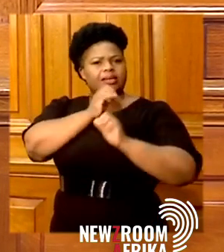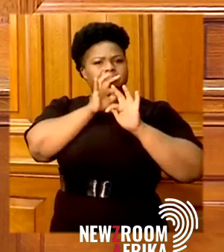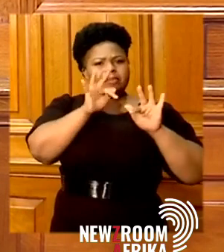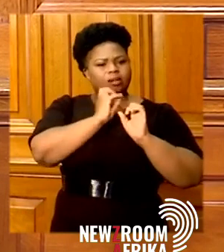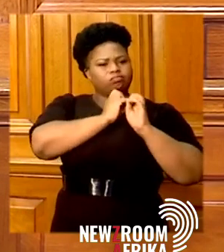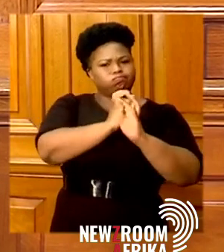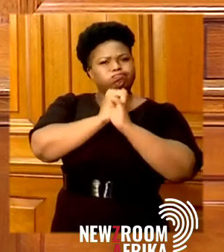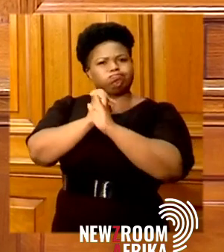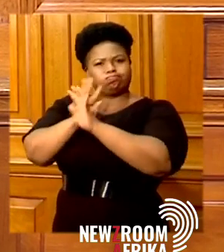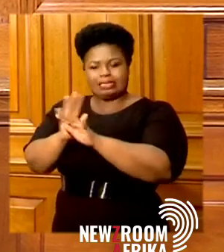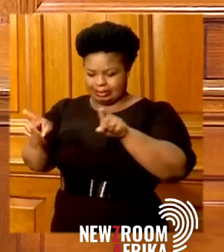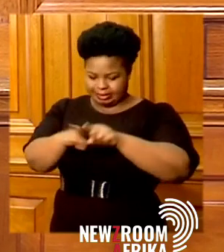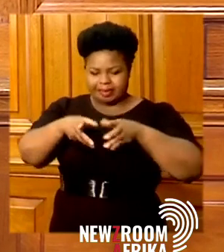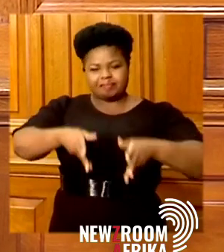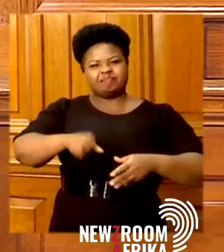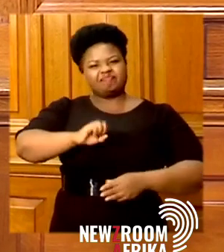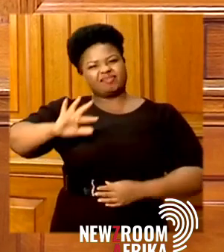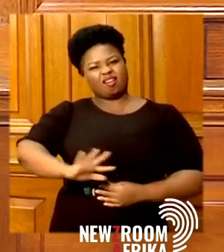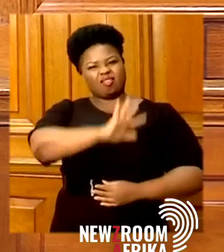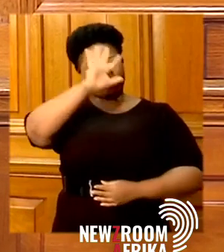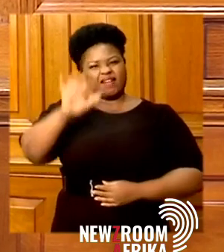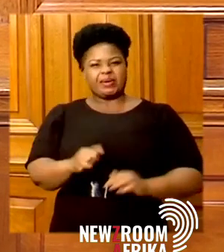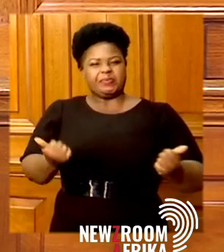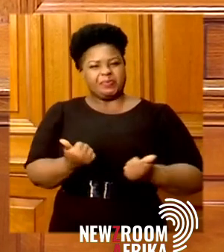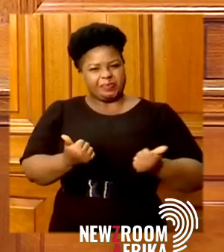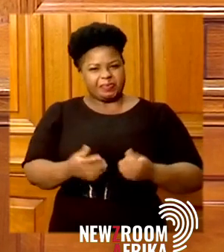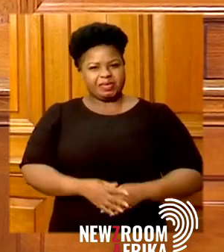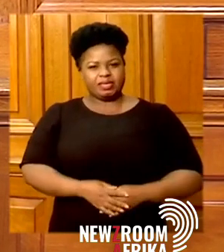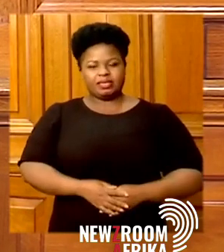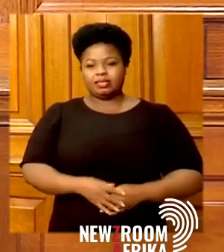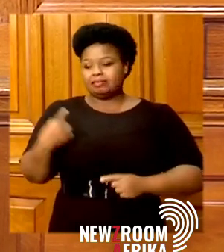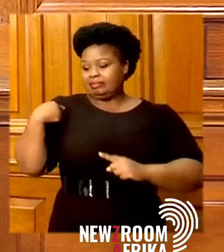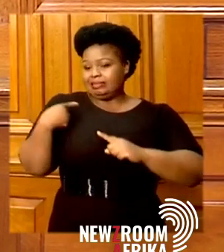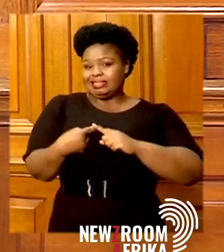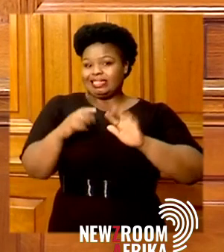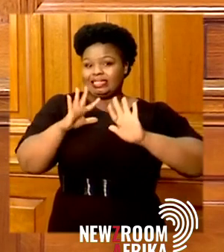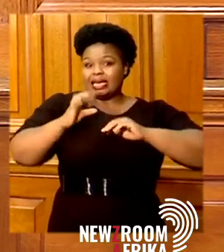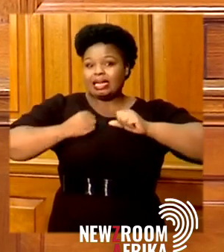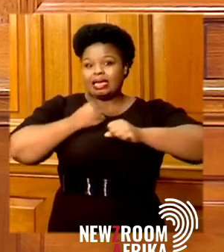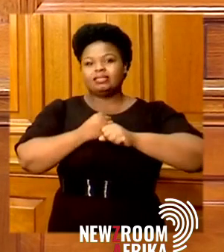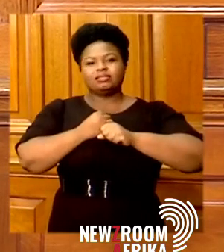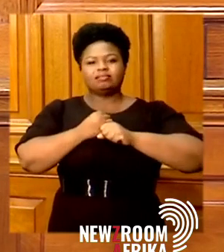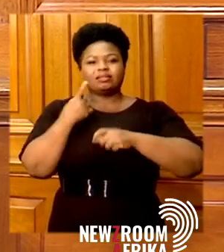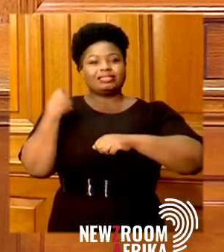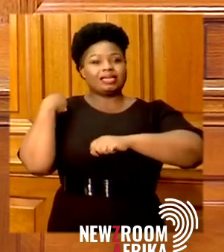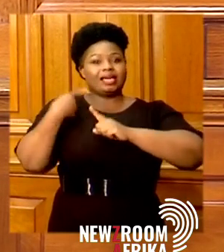In the 10 days since we launched our coronavirus vaccination program, more